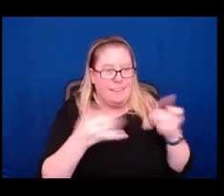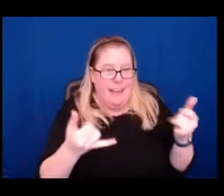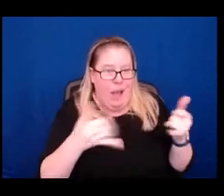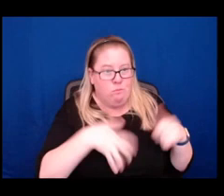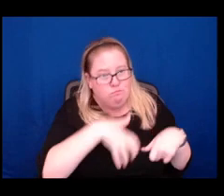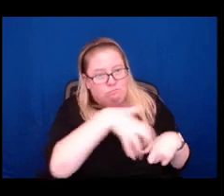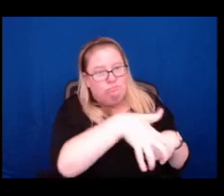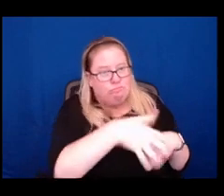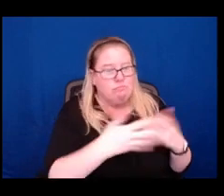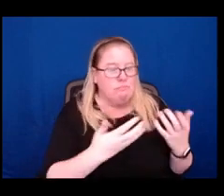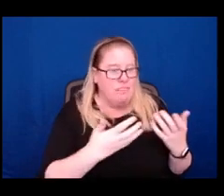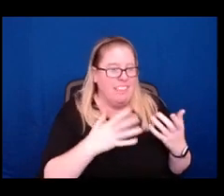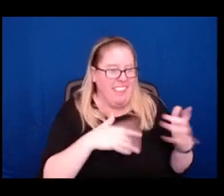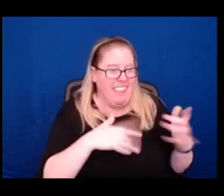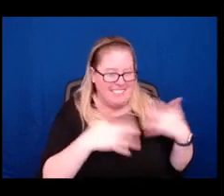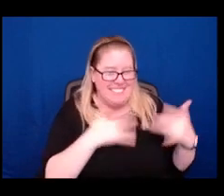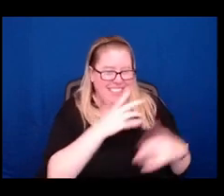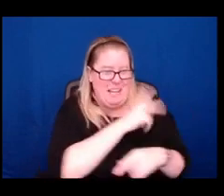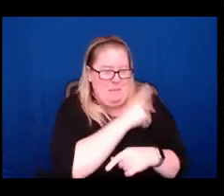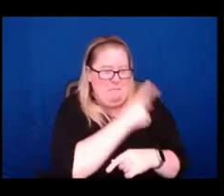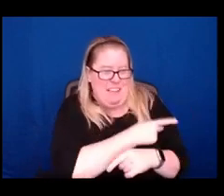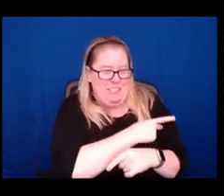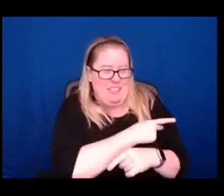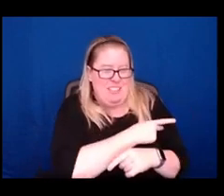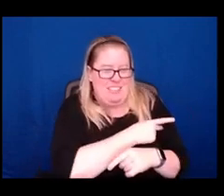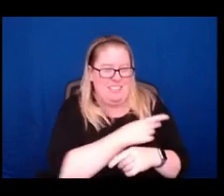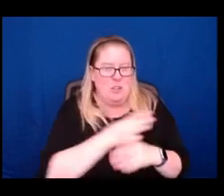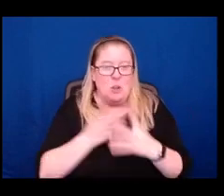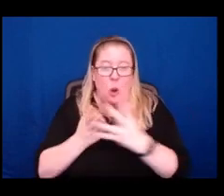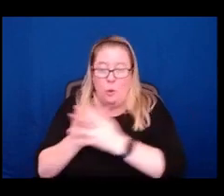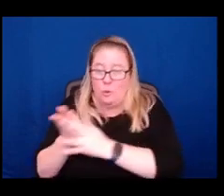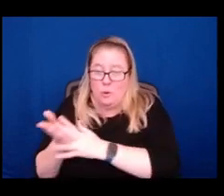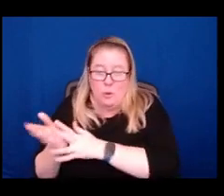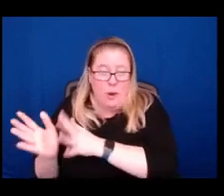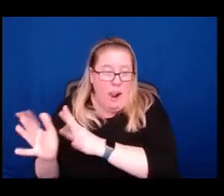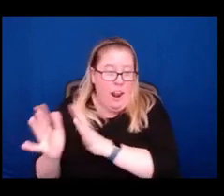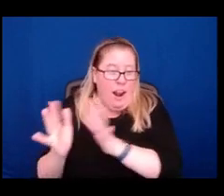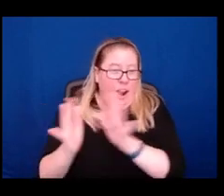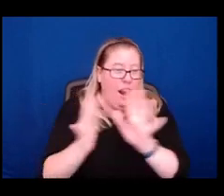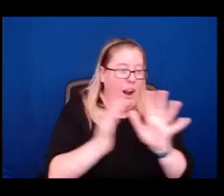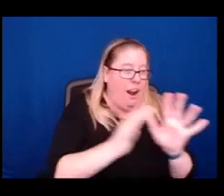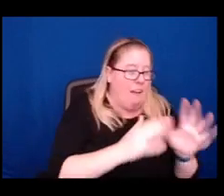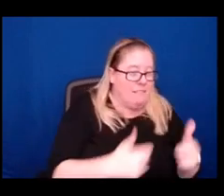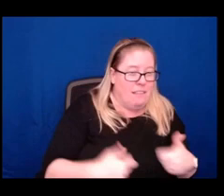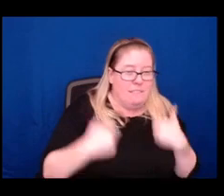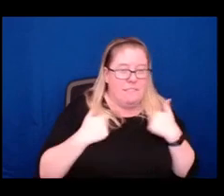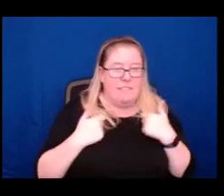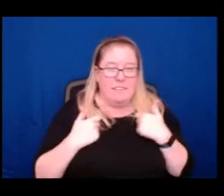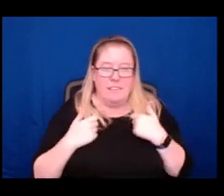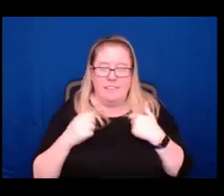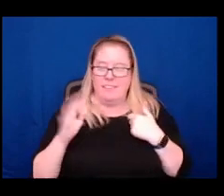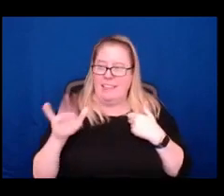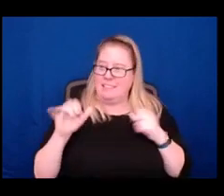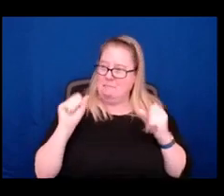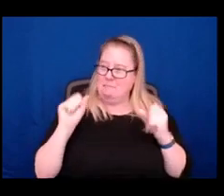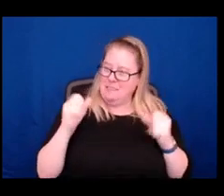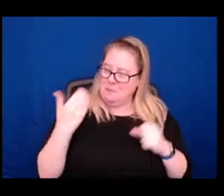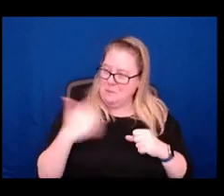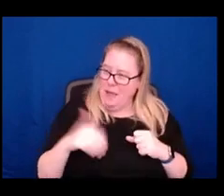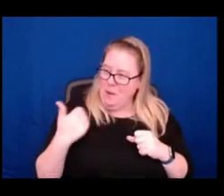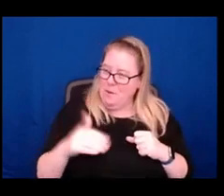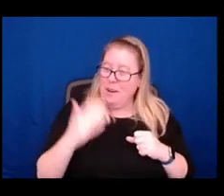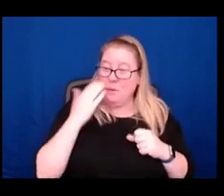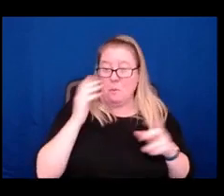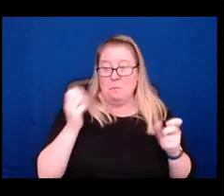those are the really exciting patients, when you get to kind of walk them through these different phases of life. Wow, that is amazing. And something that I know a lot of